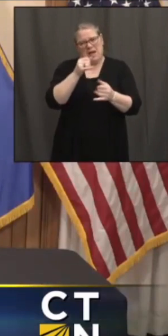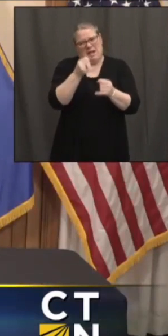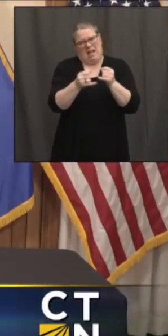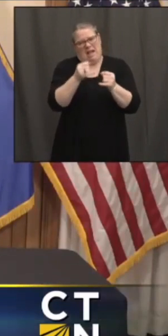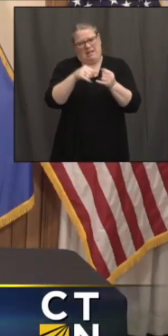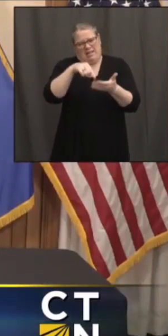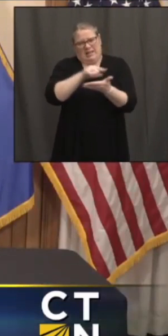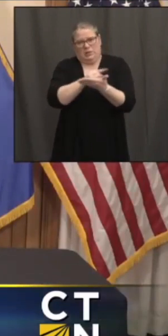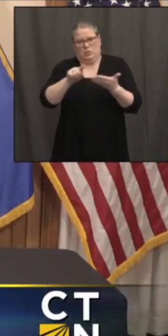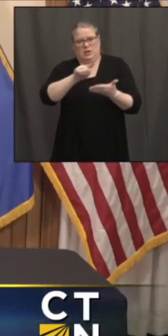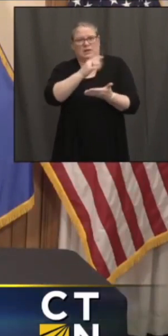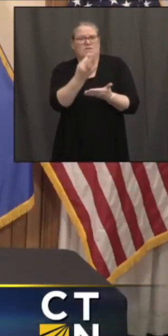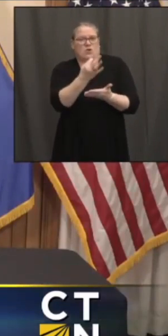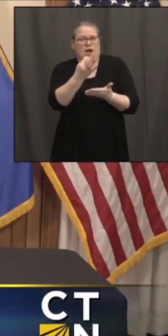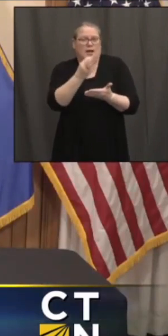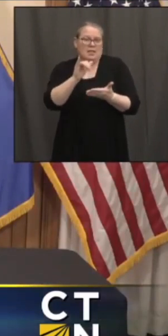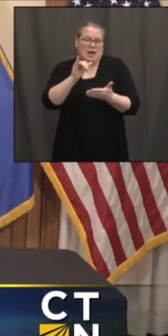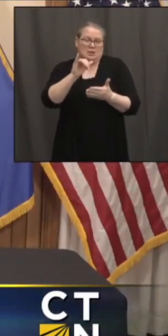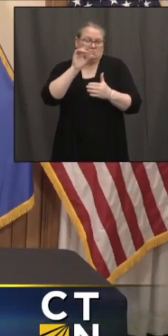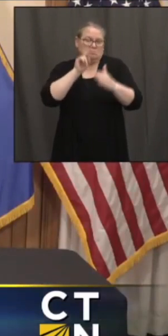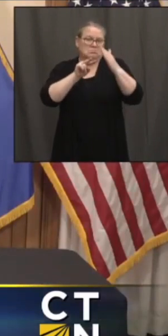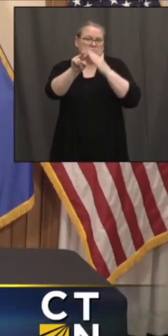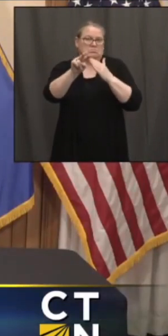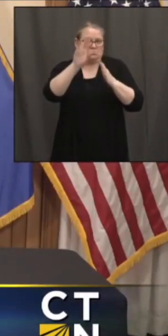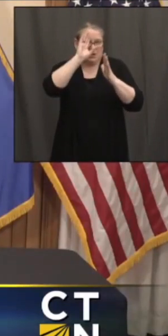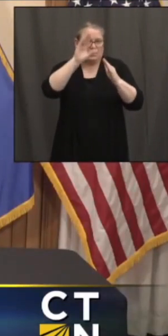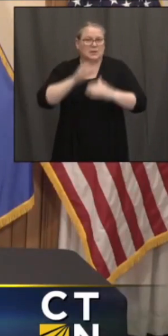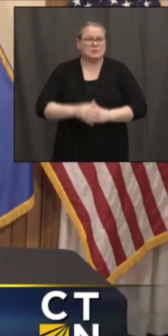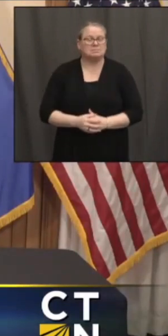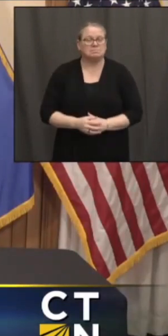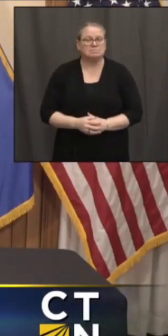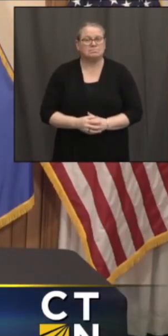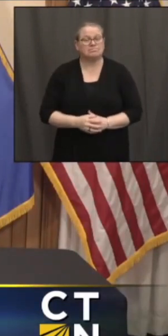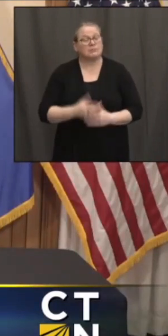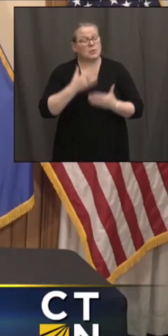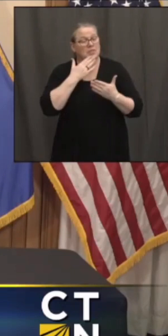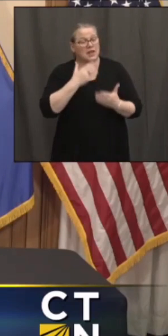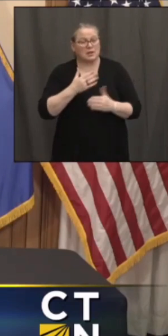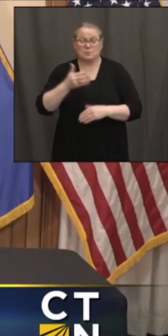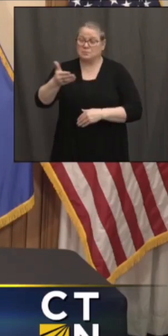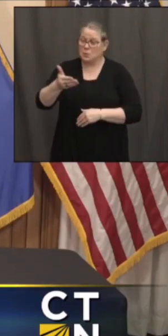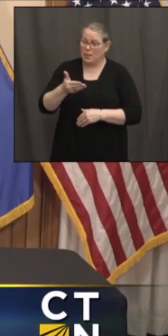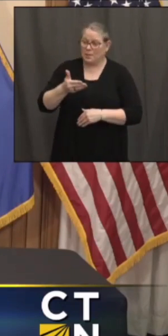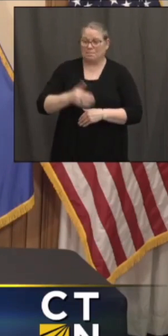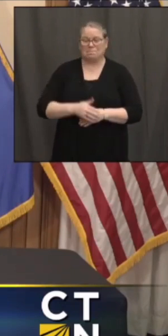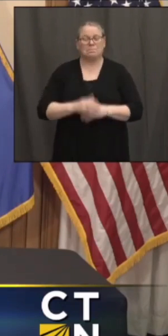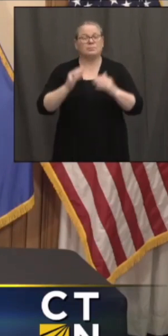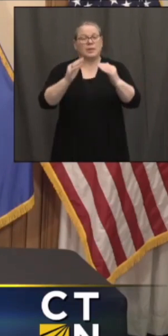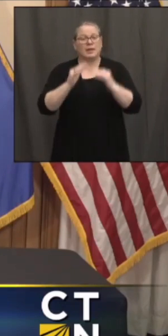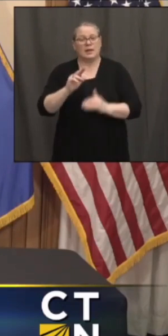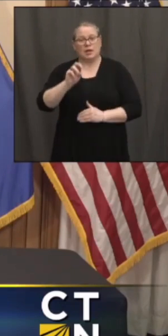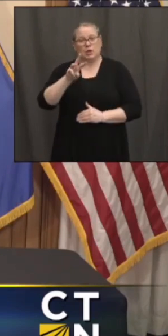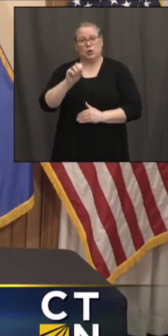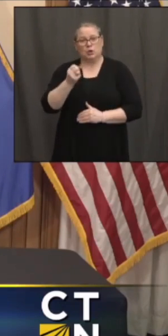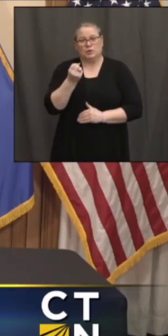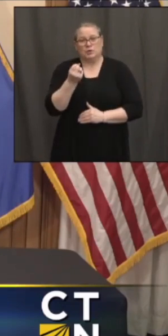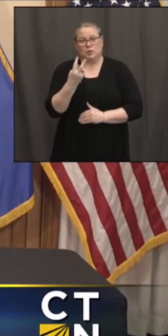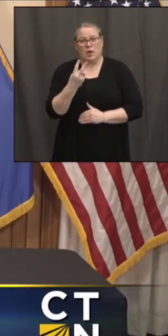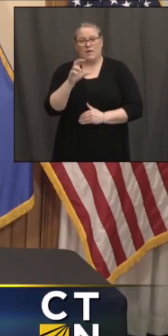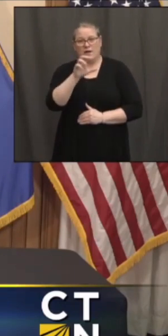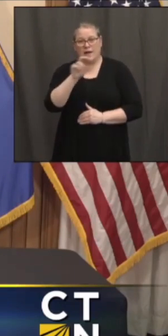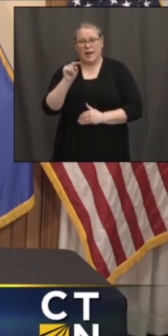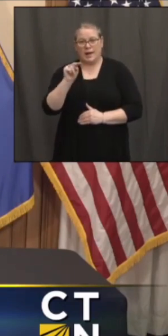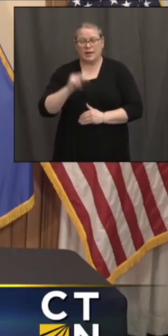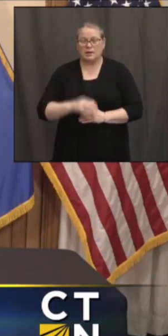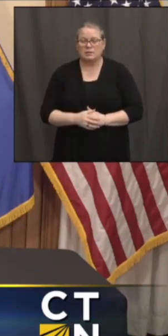Thank you. You're welcome. News 12 Connecticut. Hi, everyone. Lisa, this question is